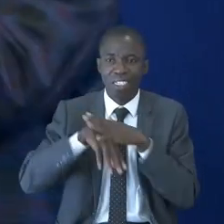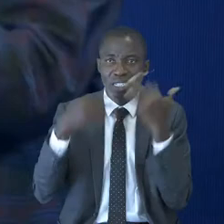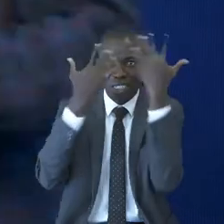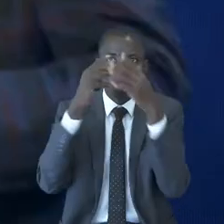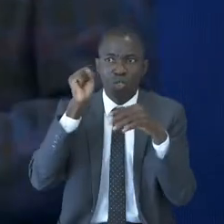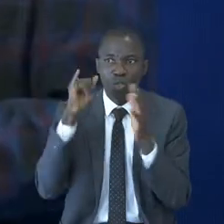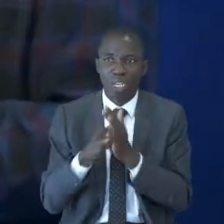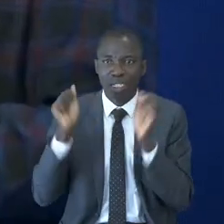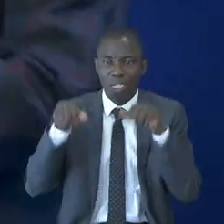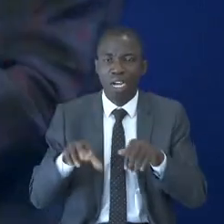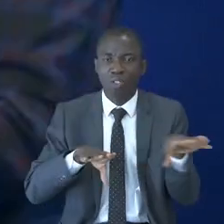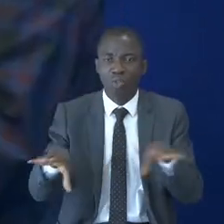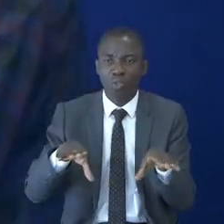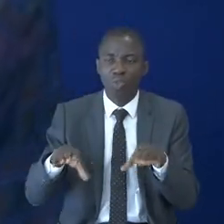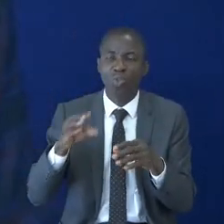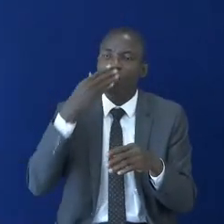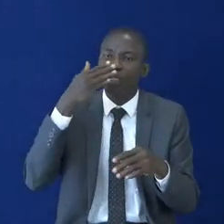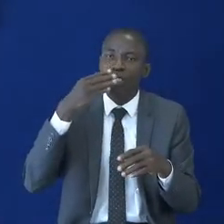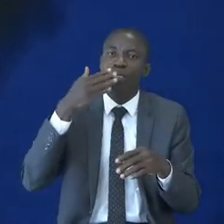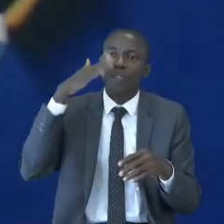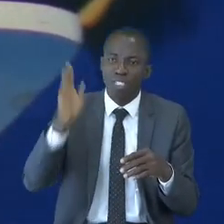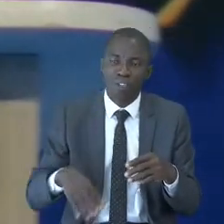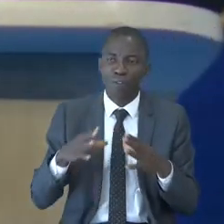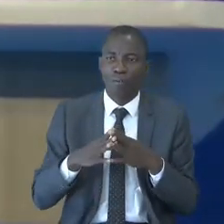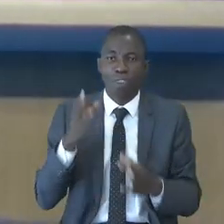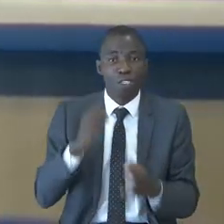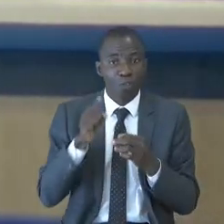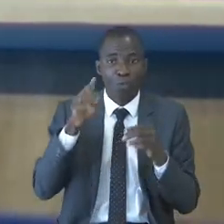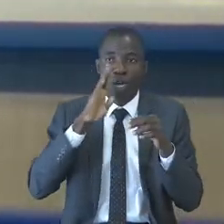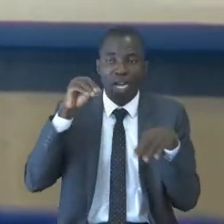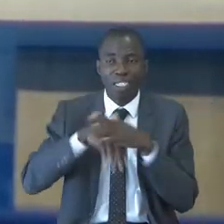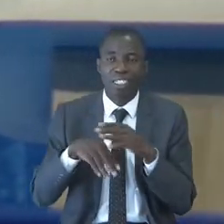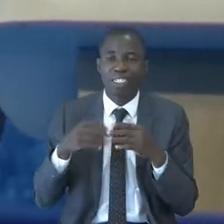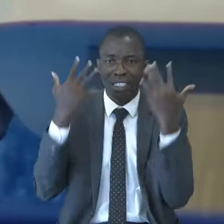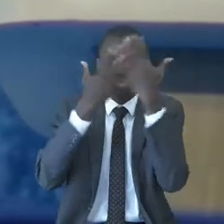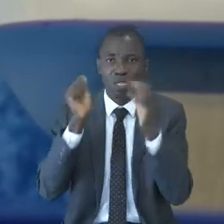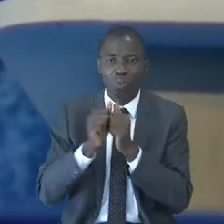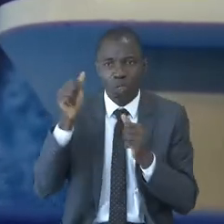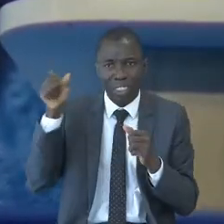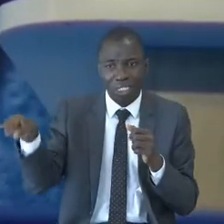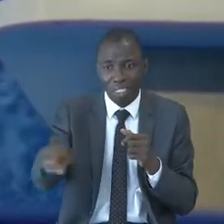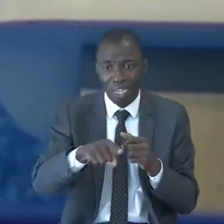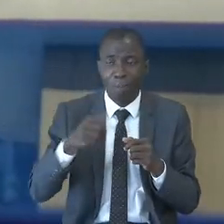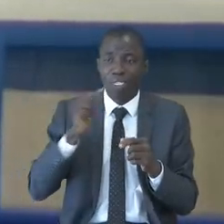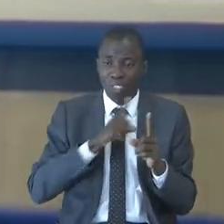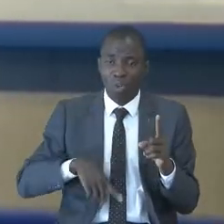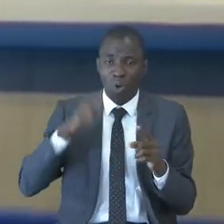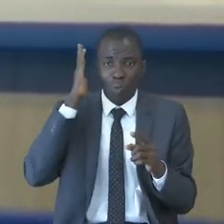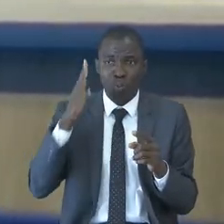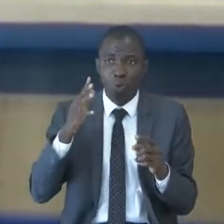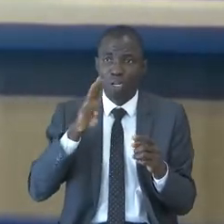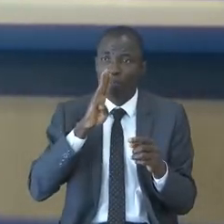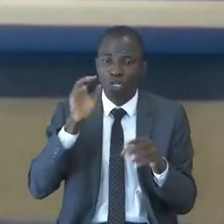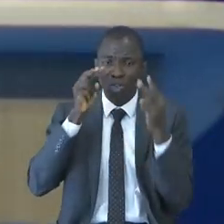they can perpetrate evil. If you are in darkness of them, the Lord will be looking at